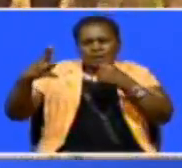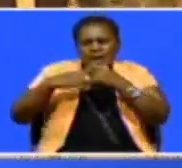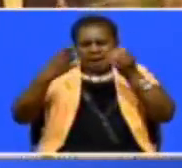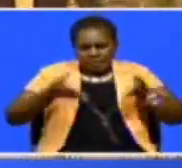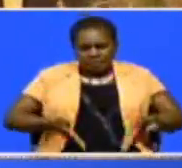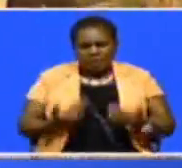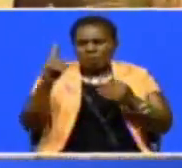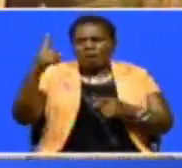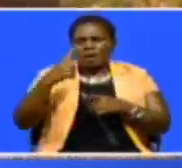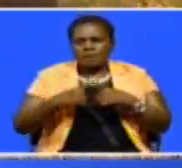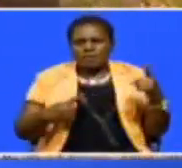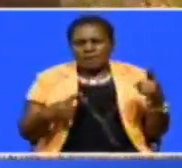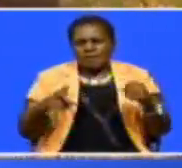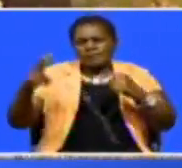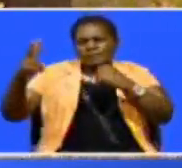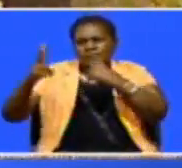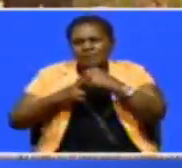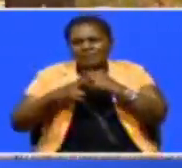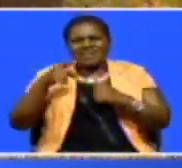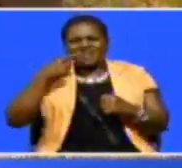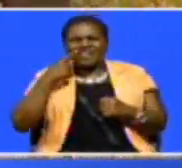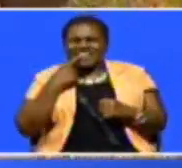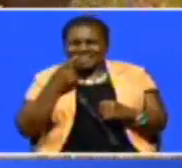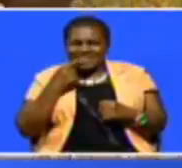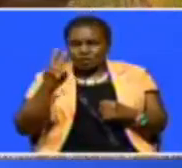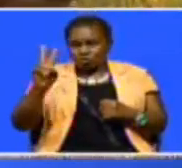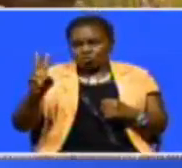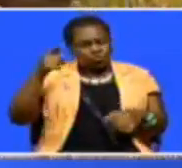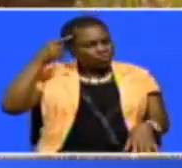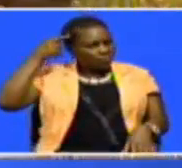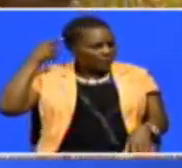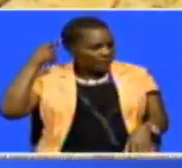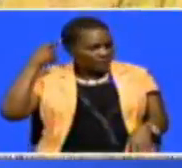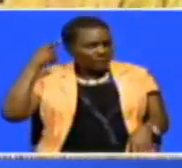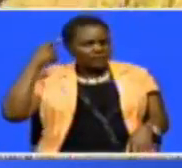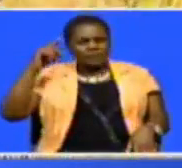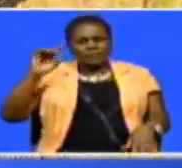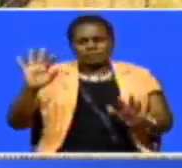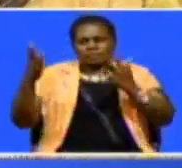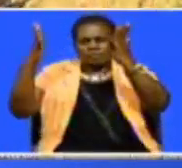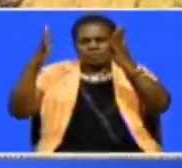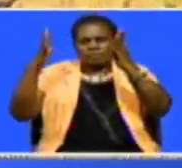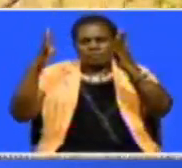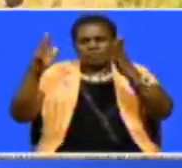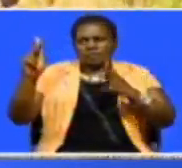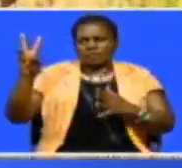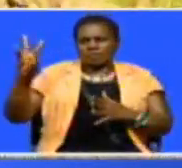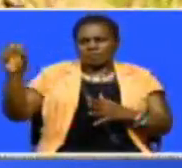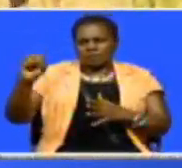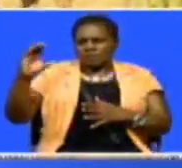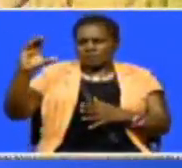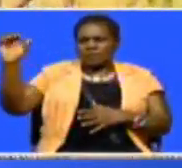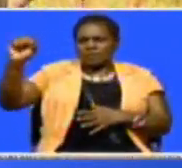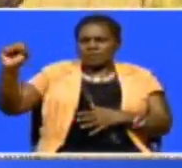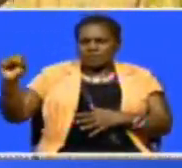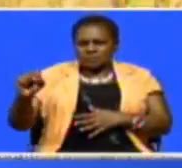in the last 1 year, 7 of which are white, while 2 are black. To acknowledge the efforts of rangers, Tourism CS